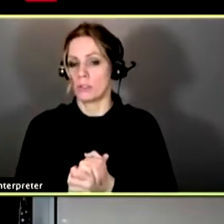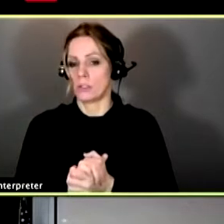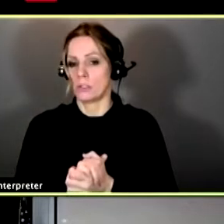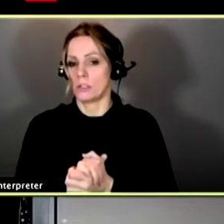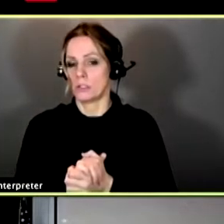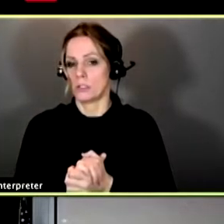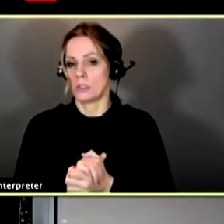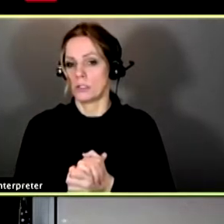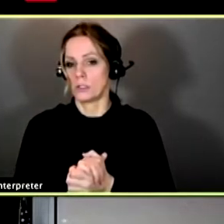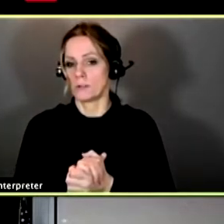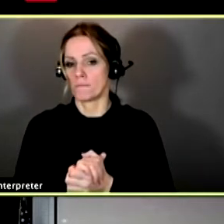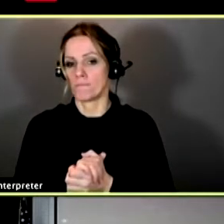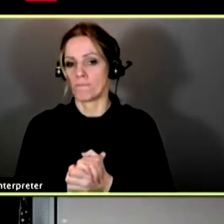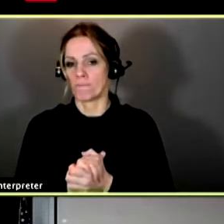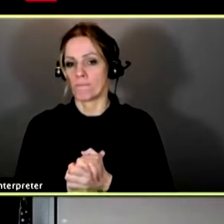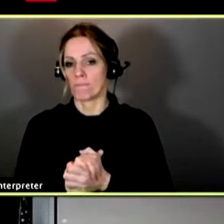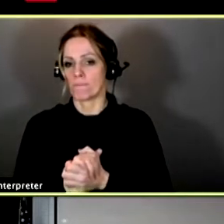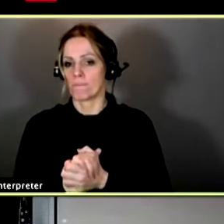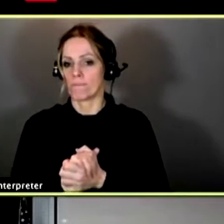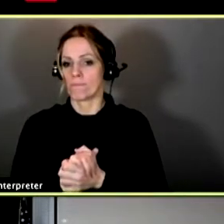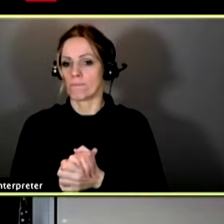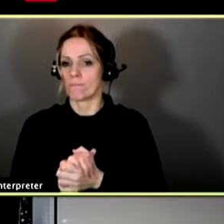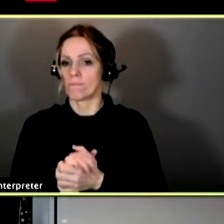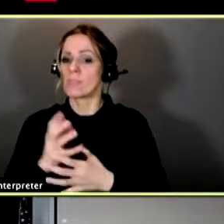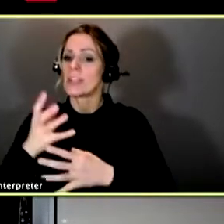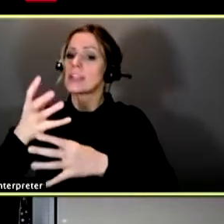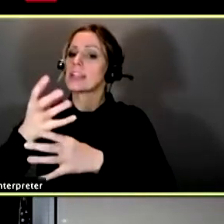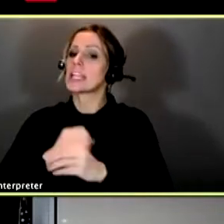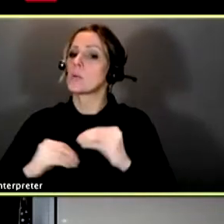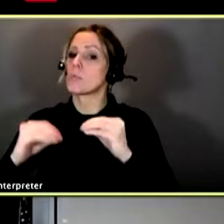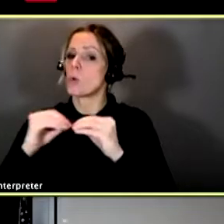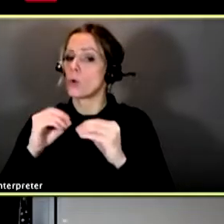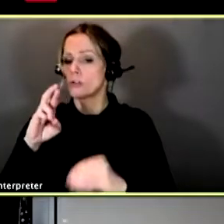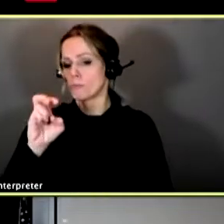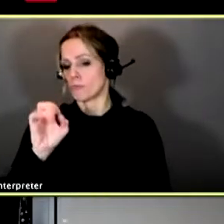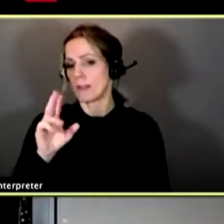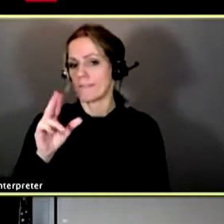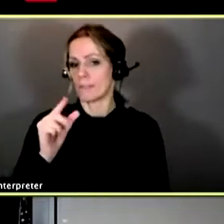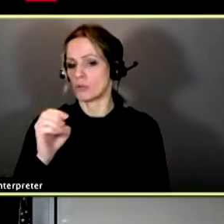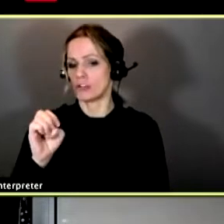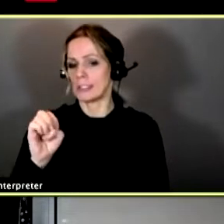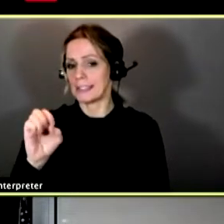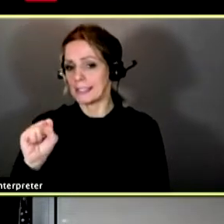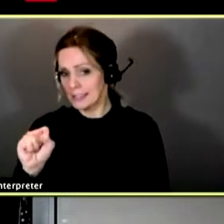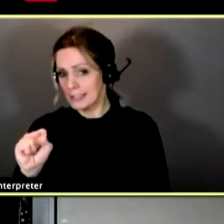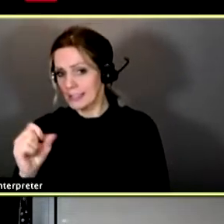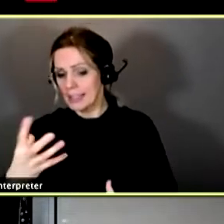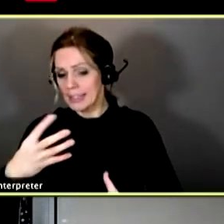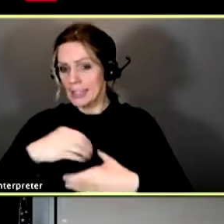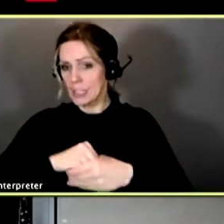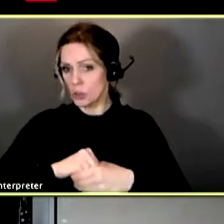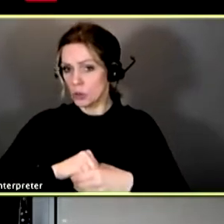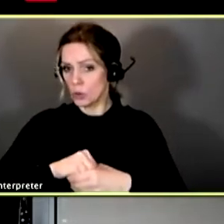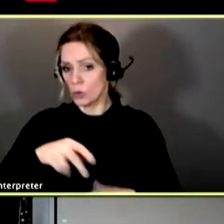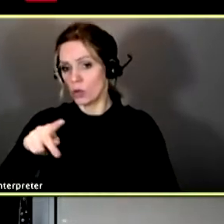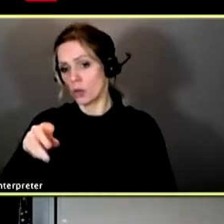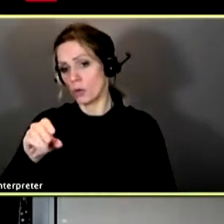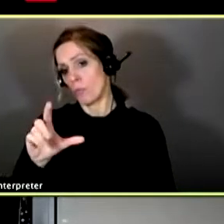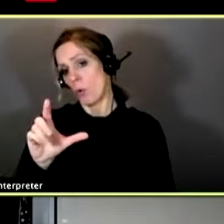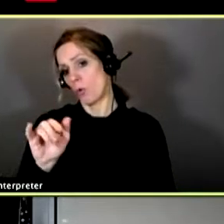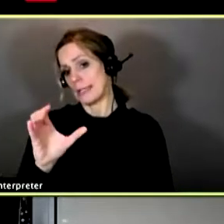get more refugees into policing, or former refugees that have gained their citizenship. And I would